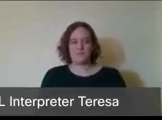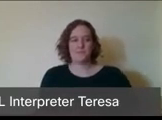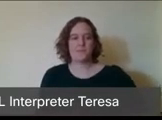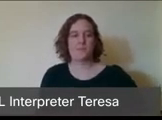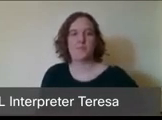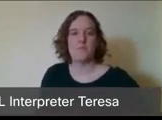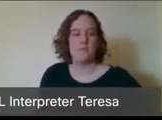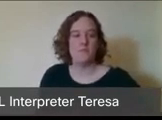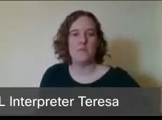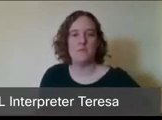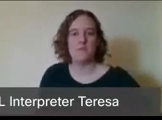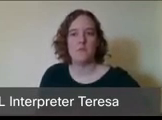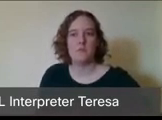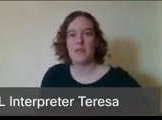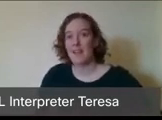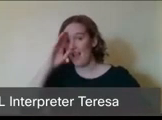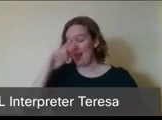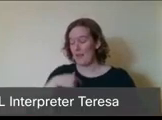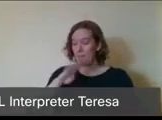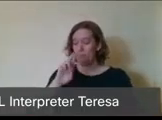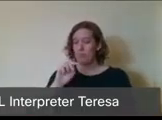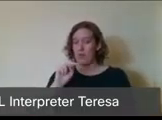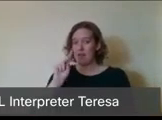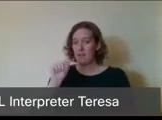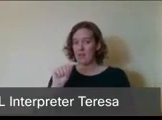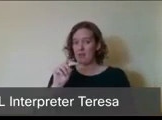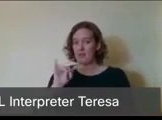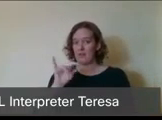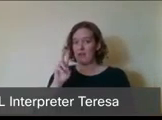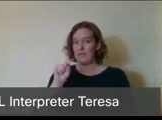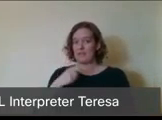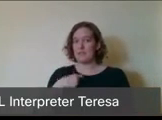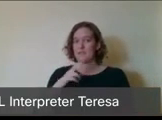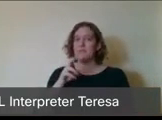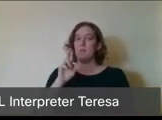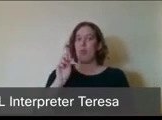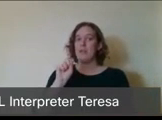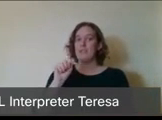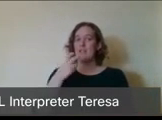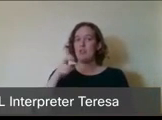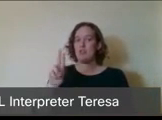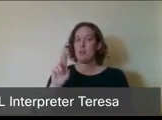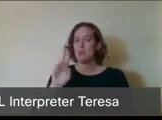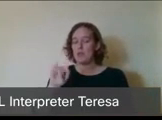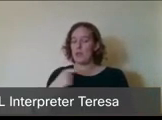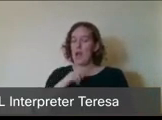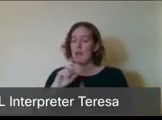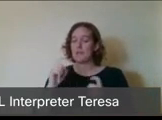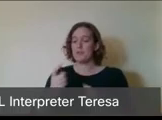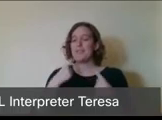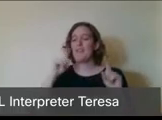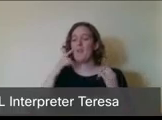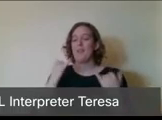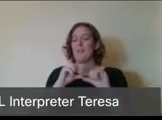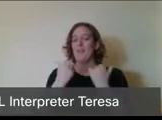which was very supportive. Hi, I'm Brenda Davis and I'm assigned to the RSA Transition Unit. I contribute to the success of the agency by making the